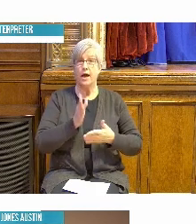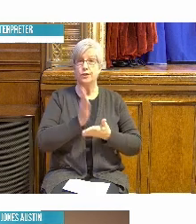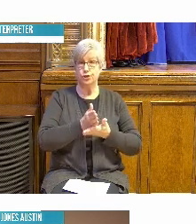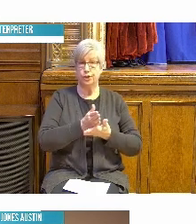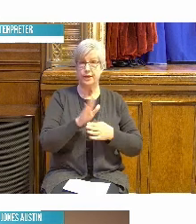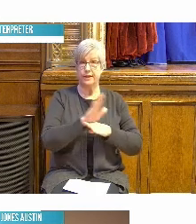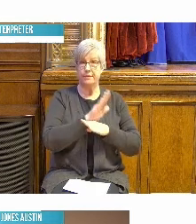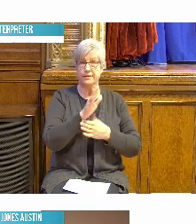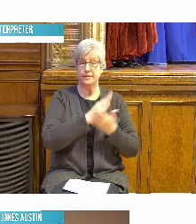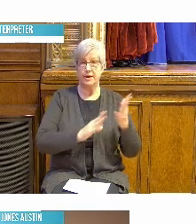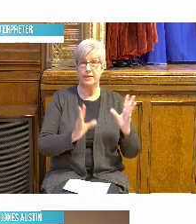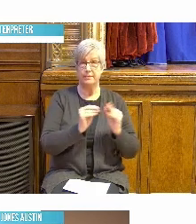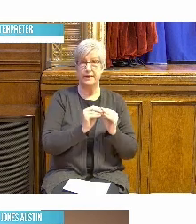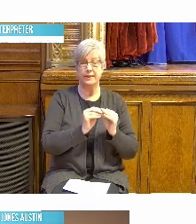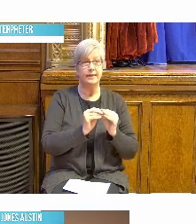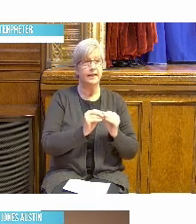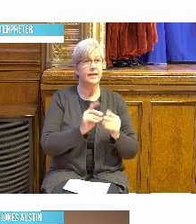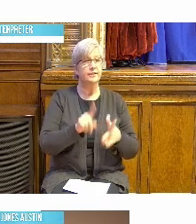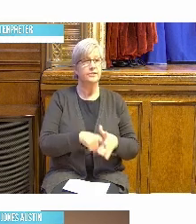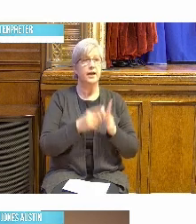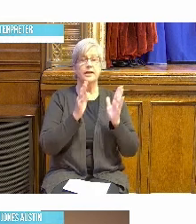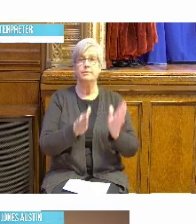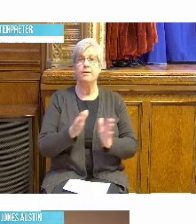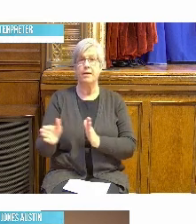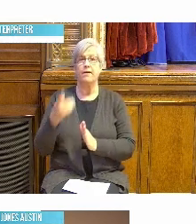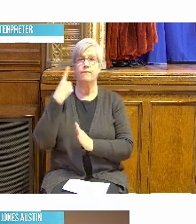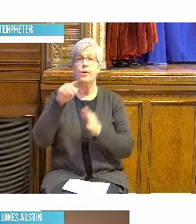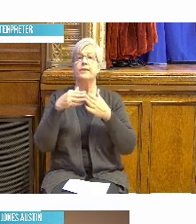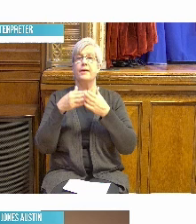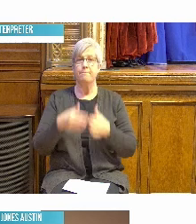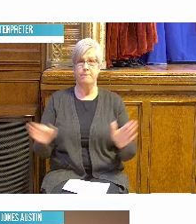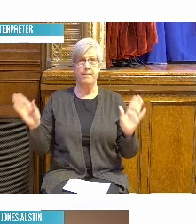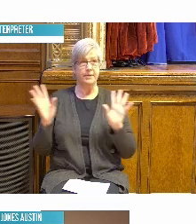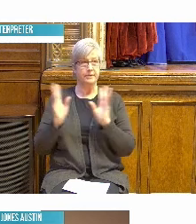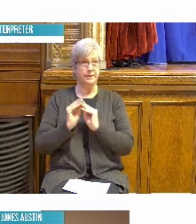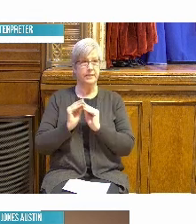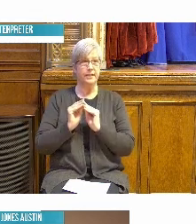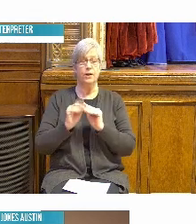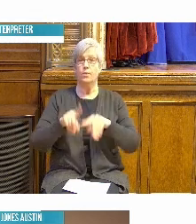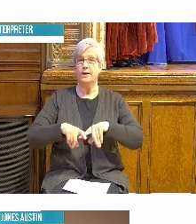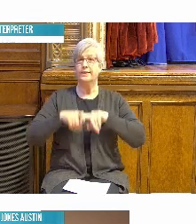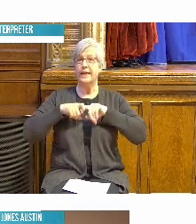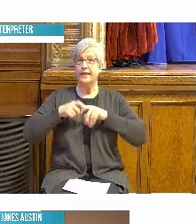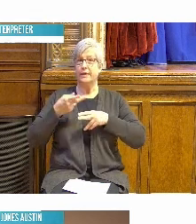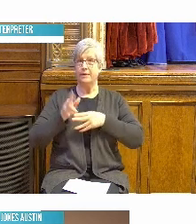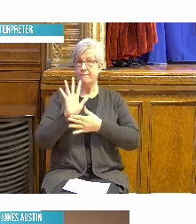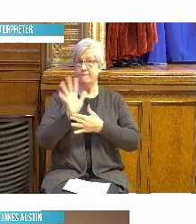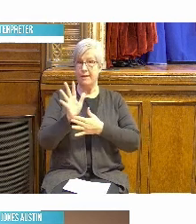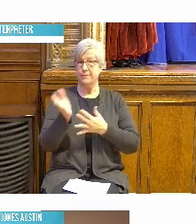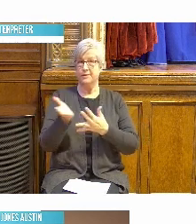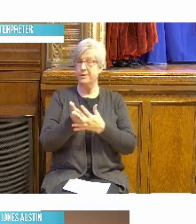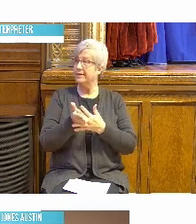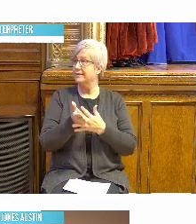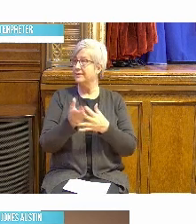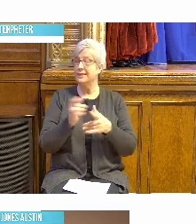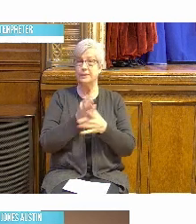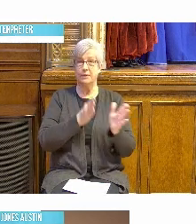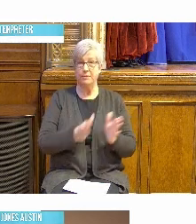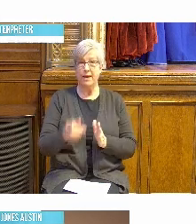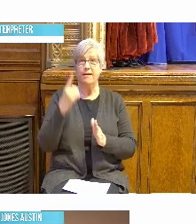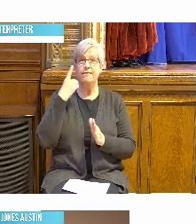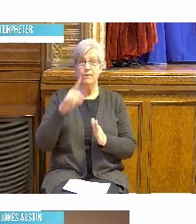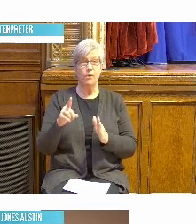part of the meeting and prepare ourselves for a public hearing. We will take a brief 5-minute break to prepare